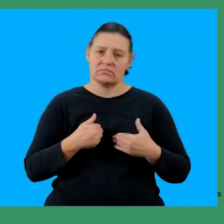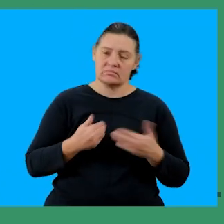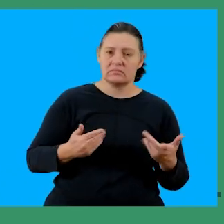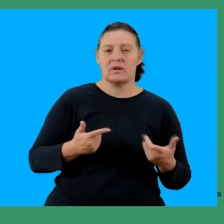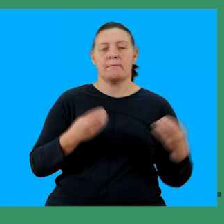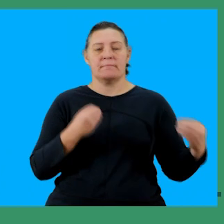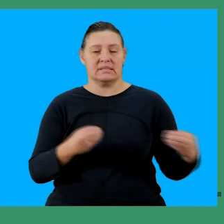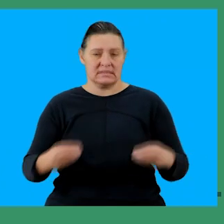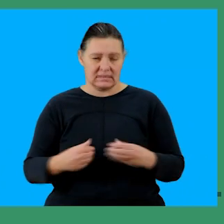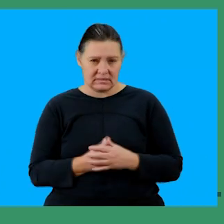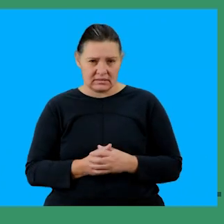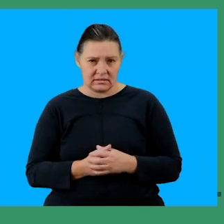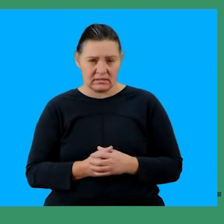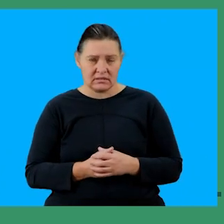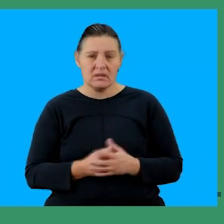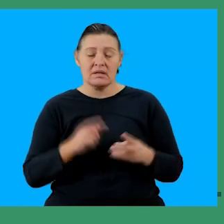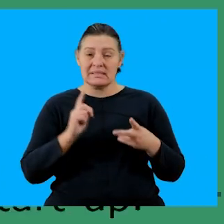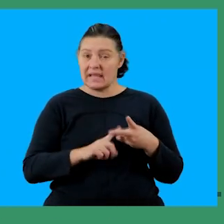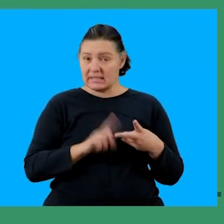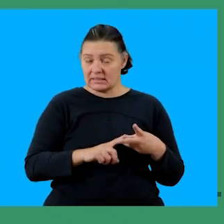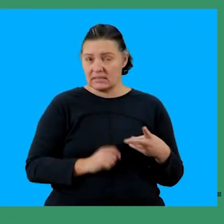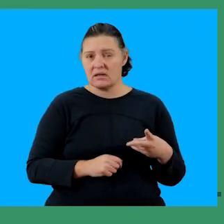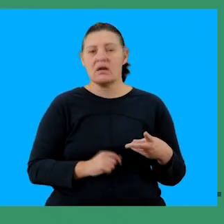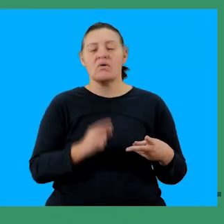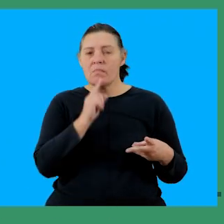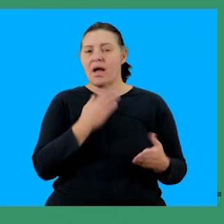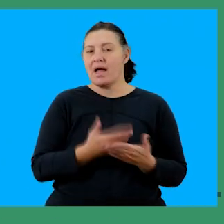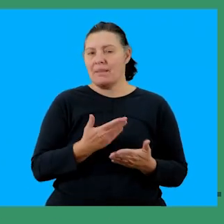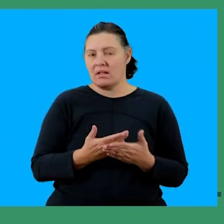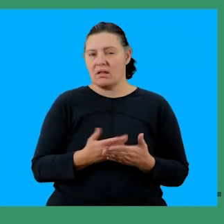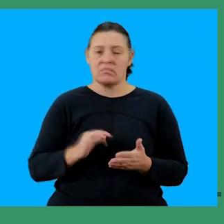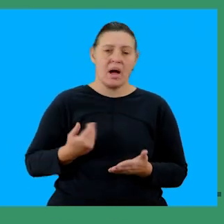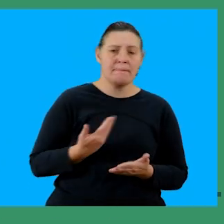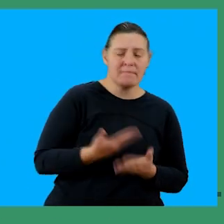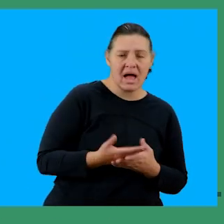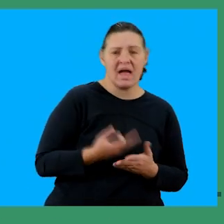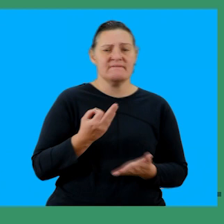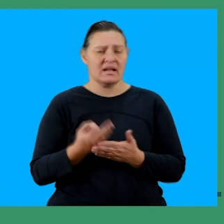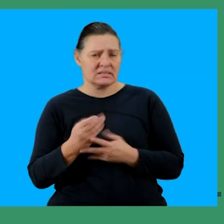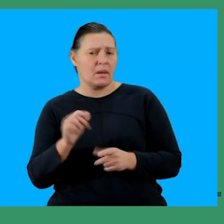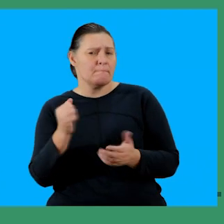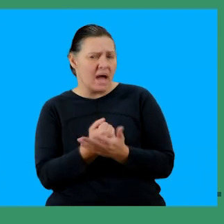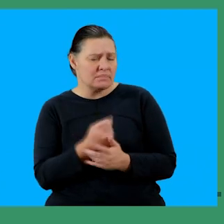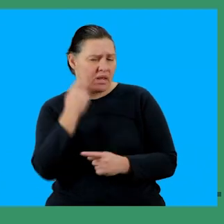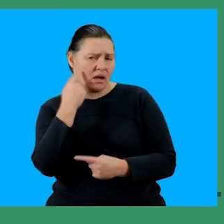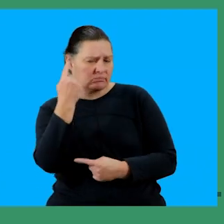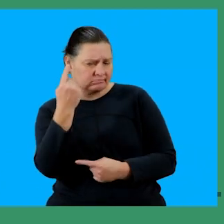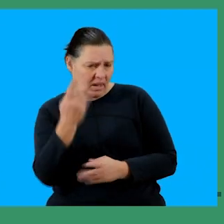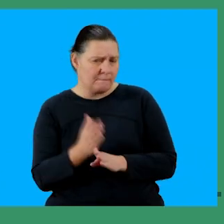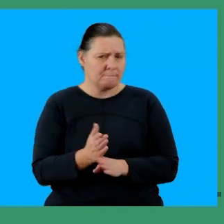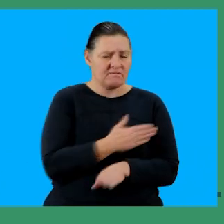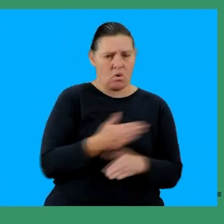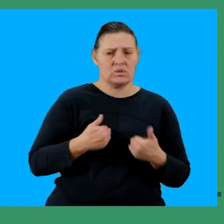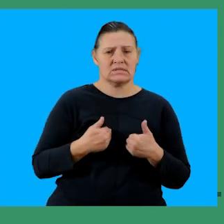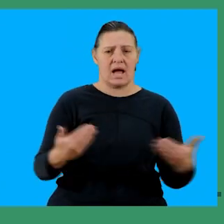when initiating a business. And secondly, you will be able to outline factors that must be